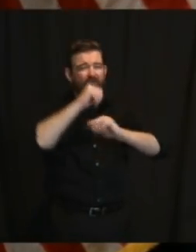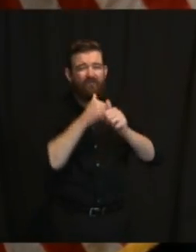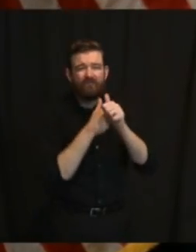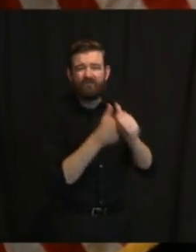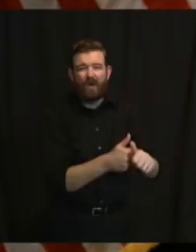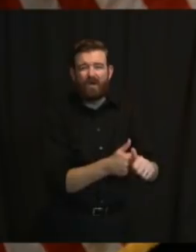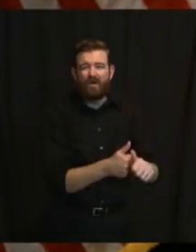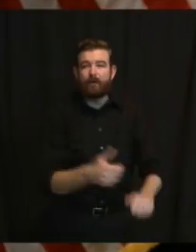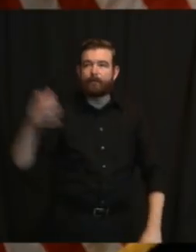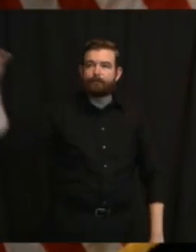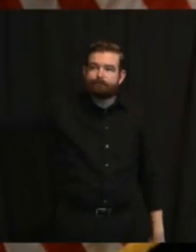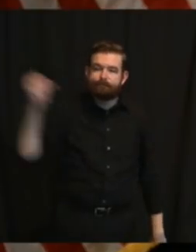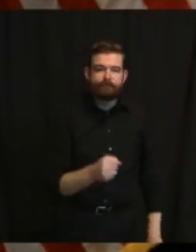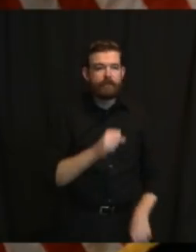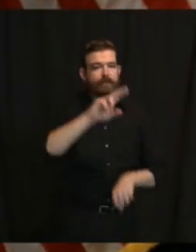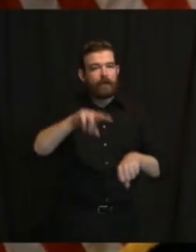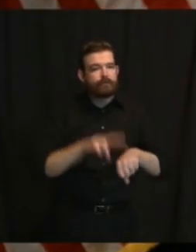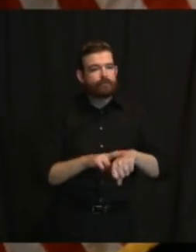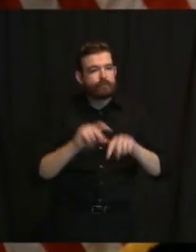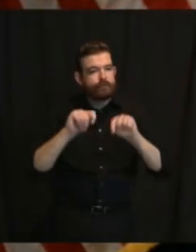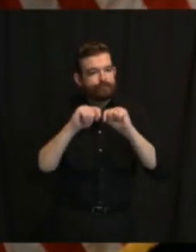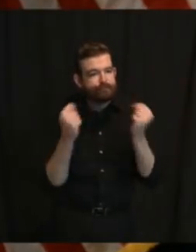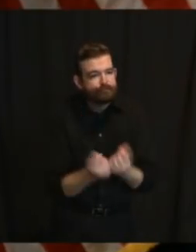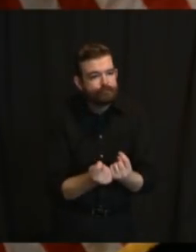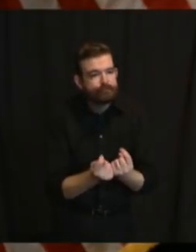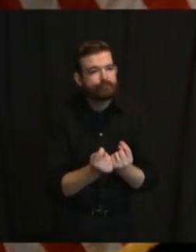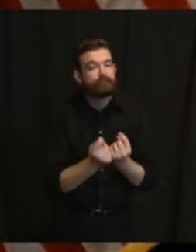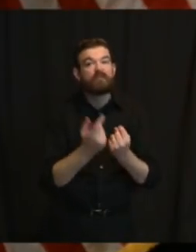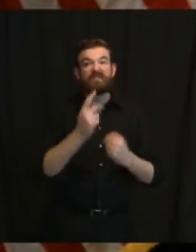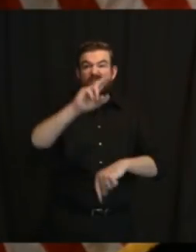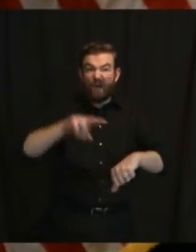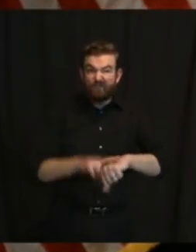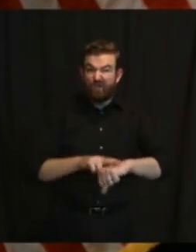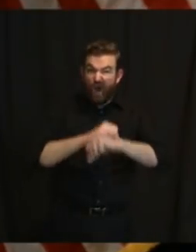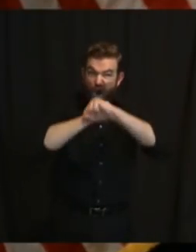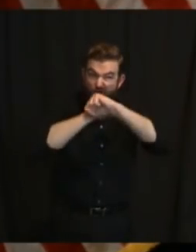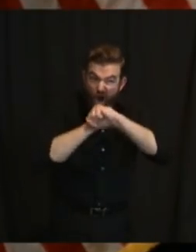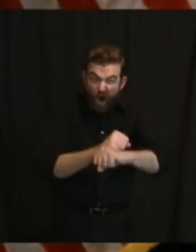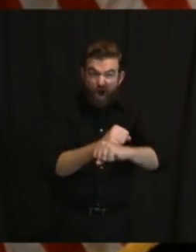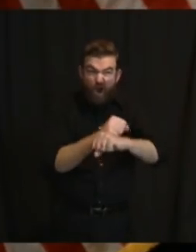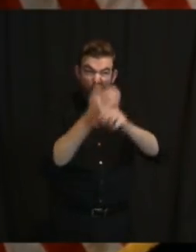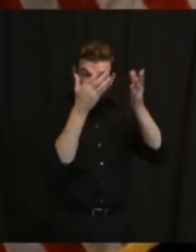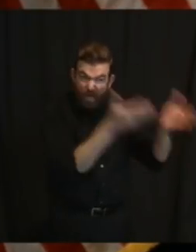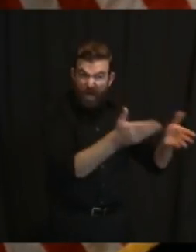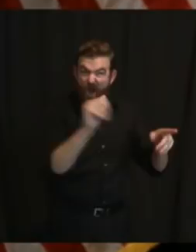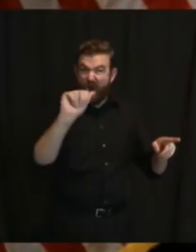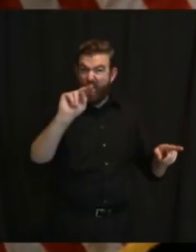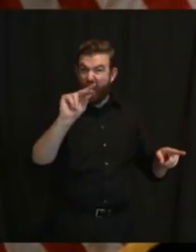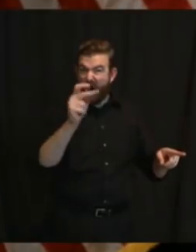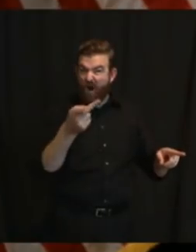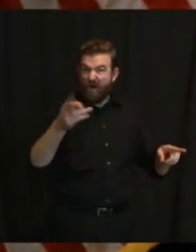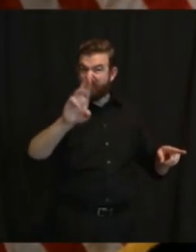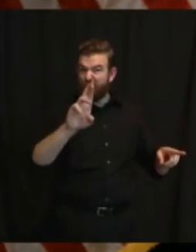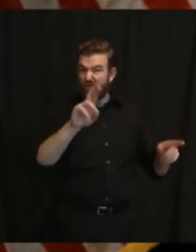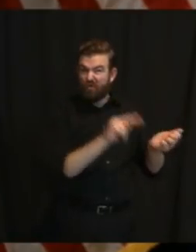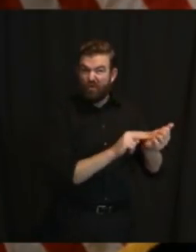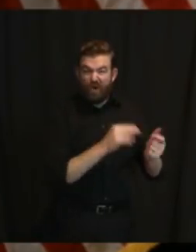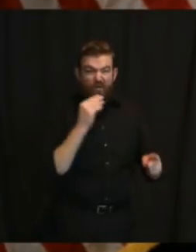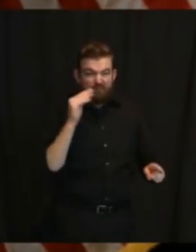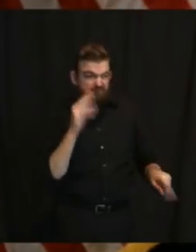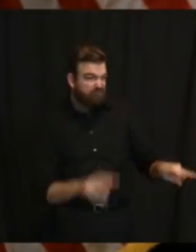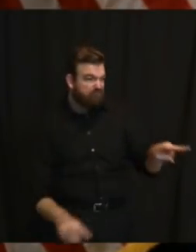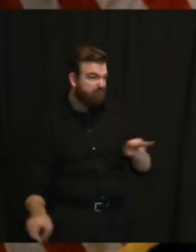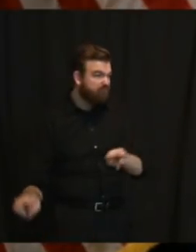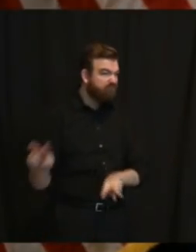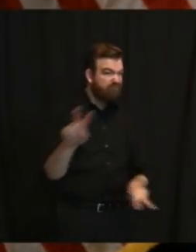Guard is at Andover Subacute, I think, as we speak, with 22 folks, I think, Judy, you said. So we've taken a whole